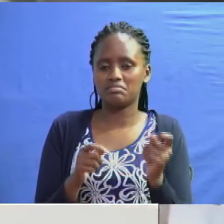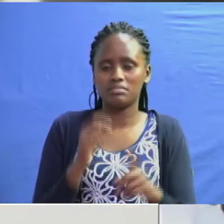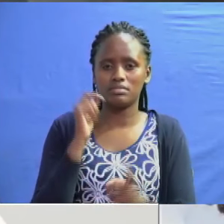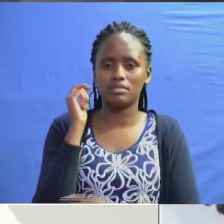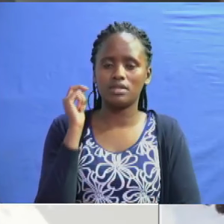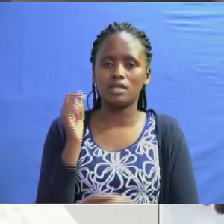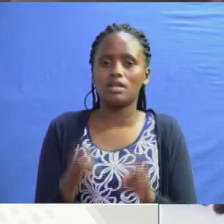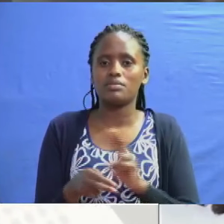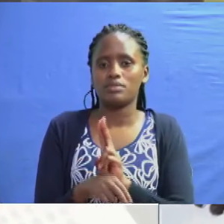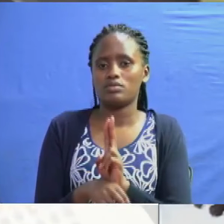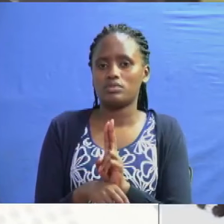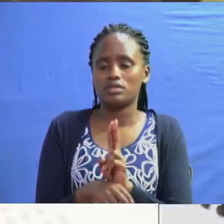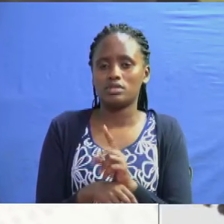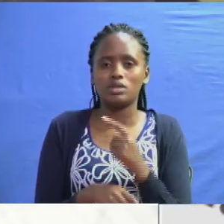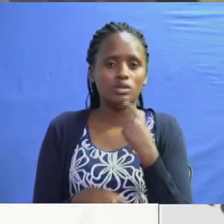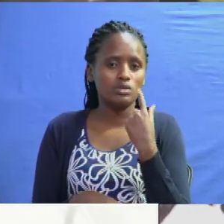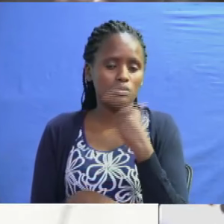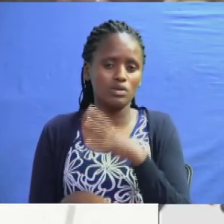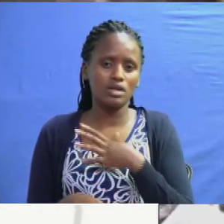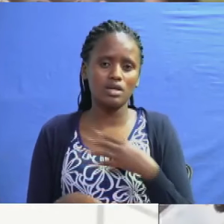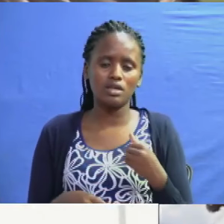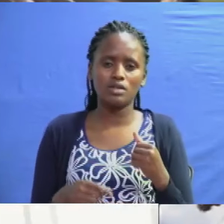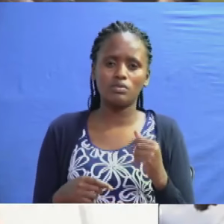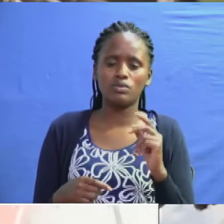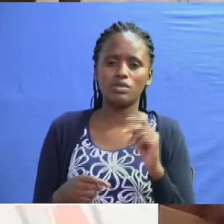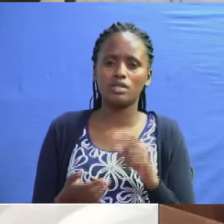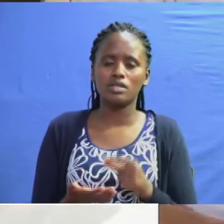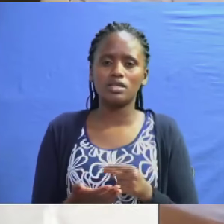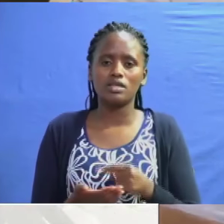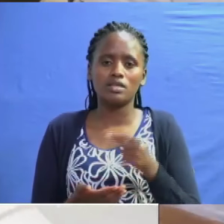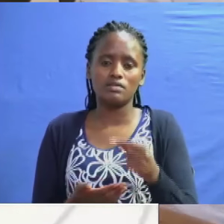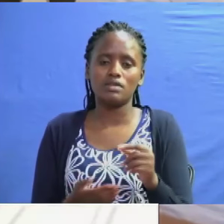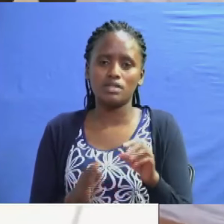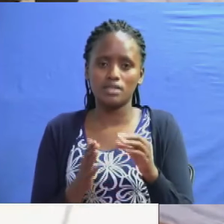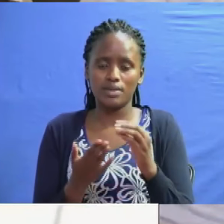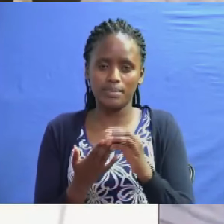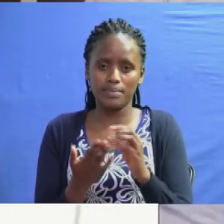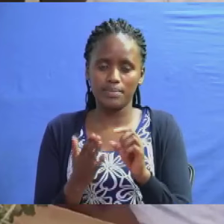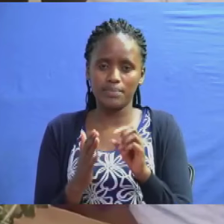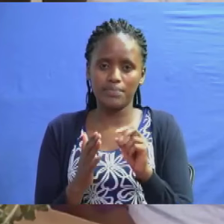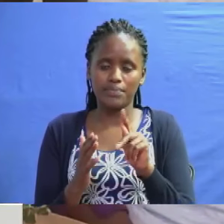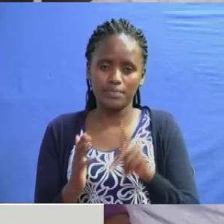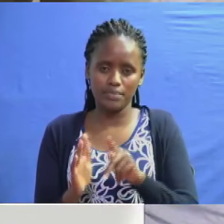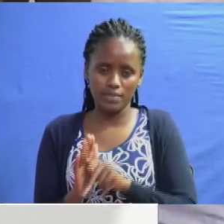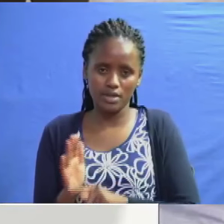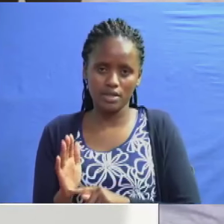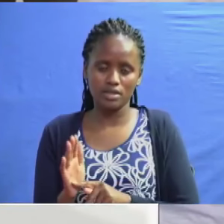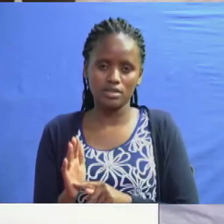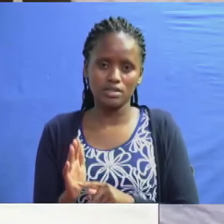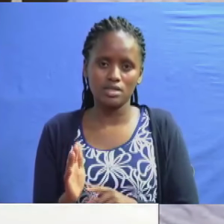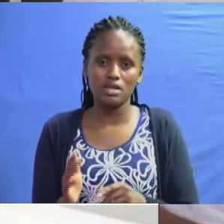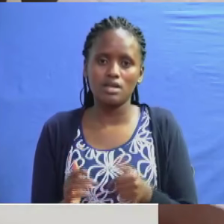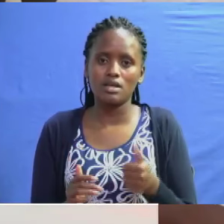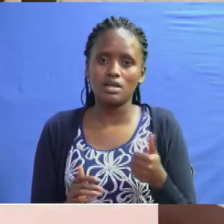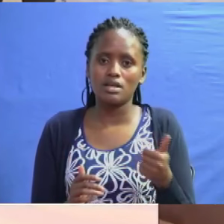farmers have been using. So, and of course, we are giving it as a package. Deputy Governor Busia County Arthur